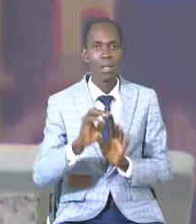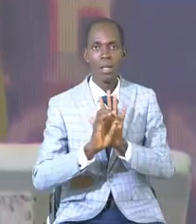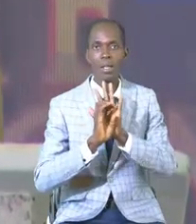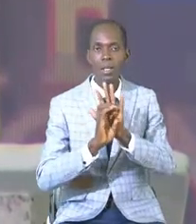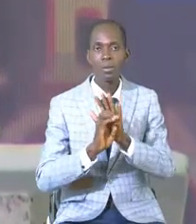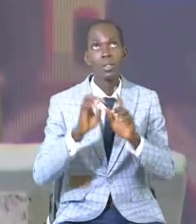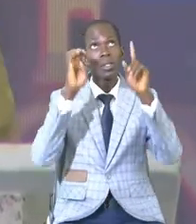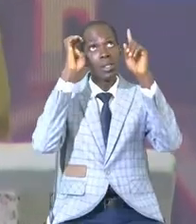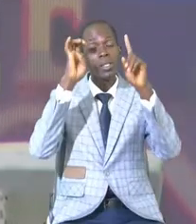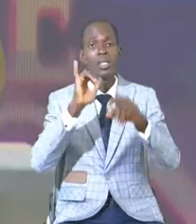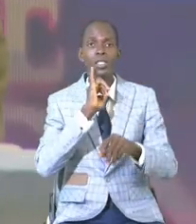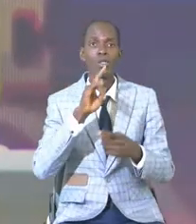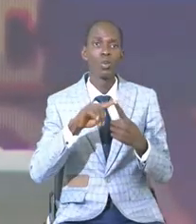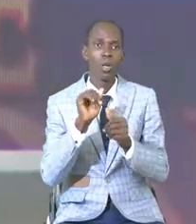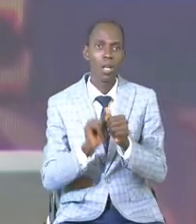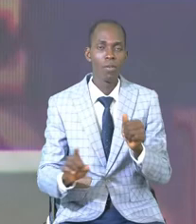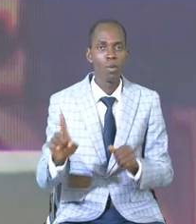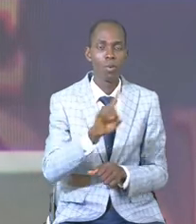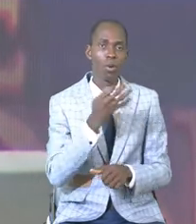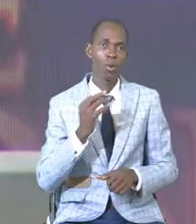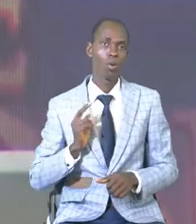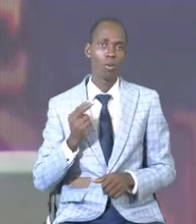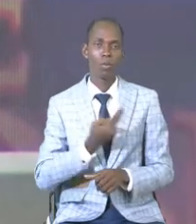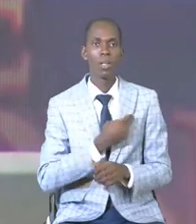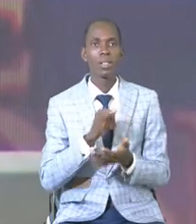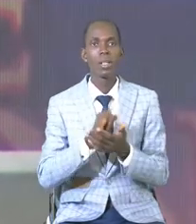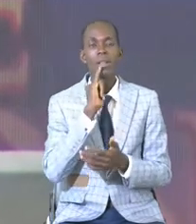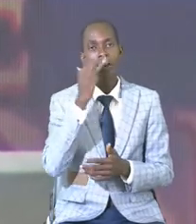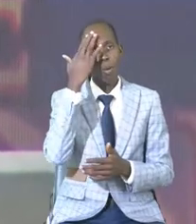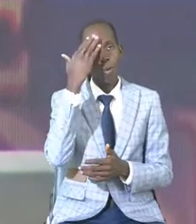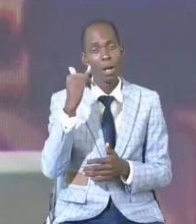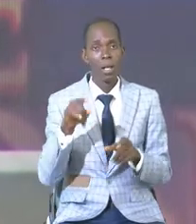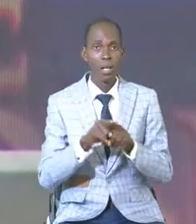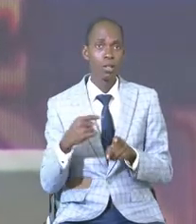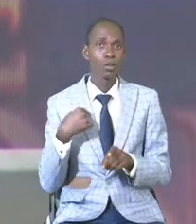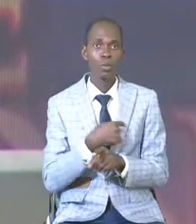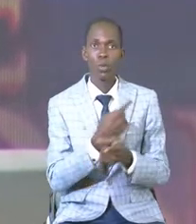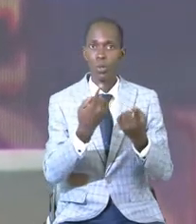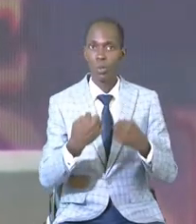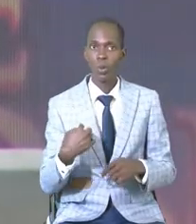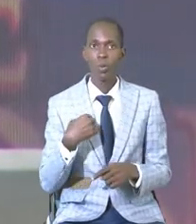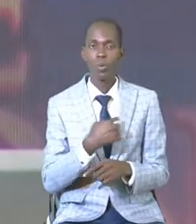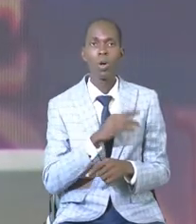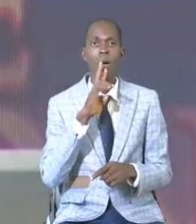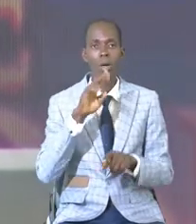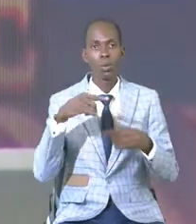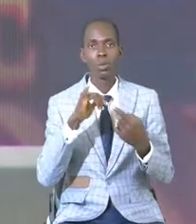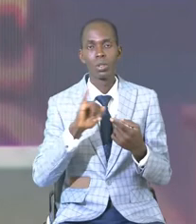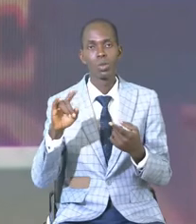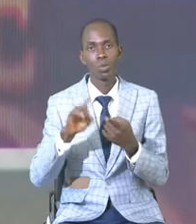to every one of us. That's why as we come, we're going to be looking